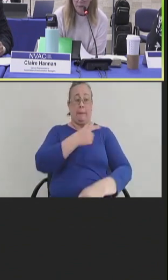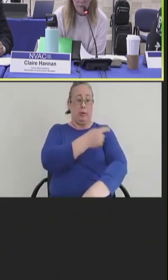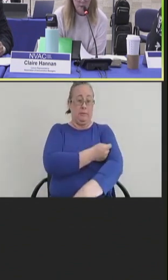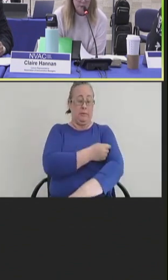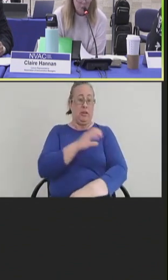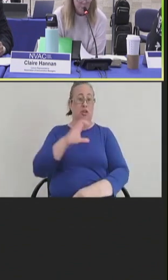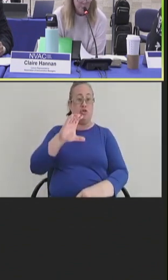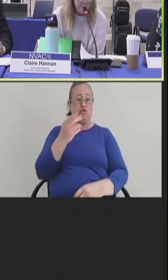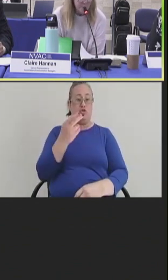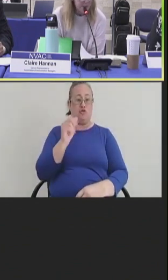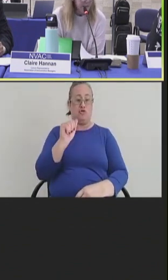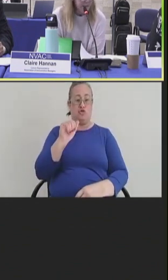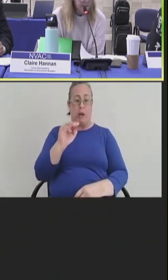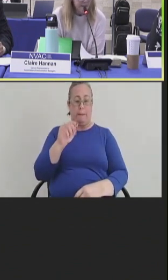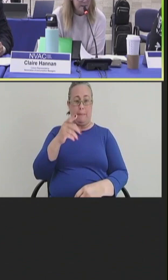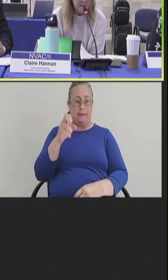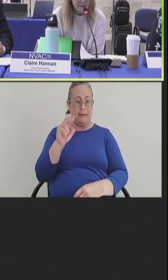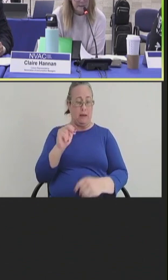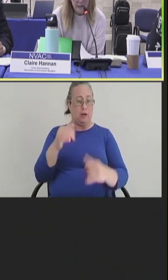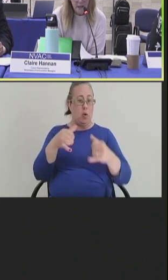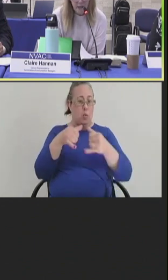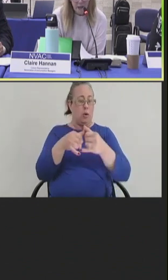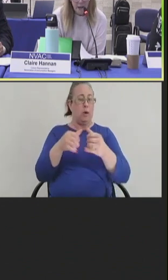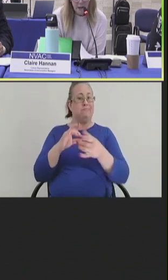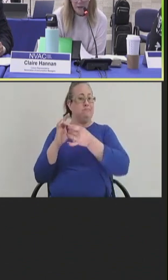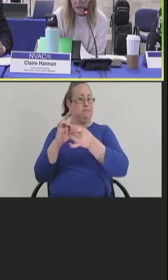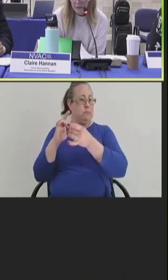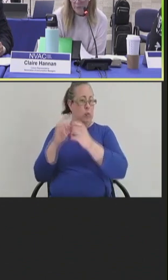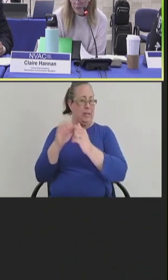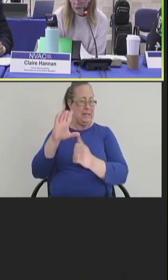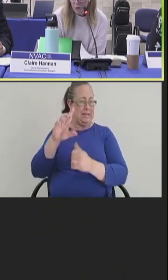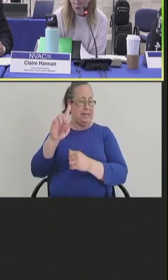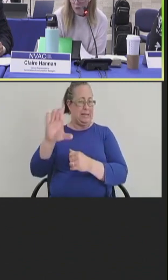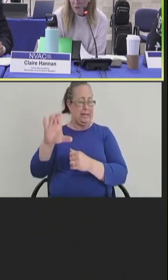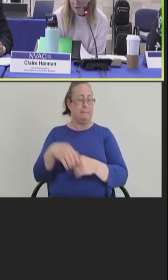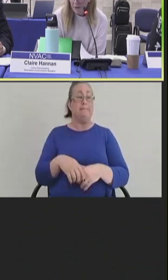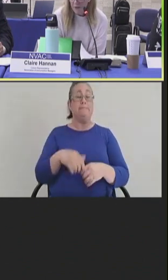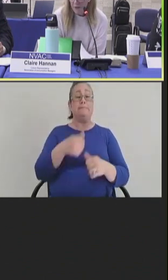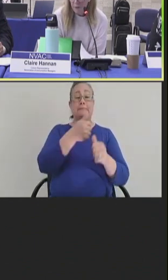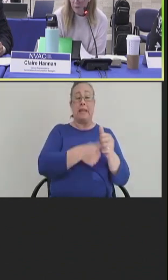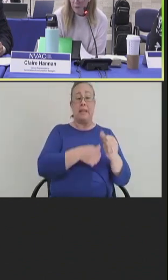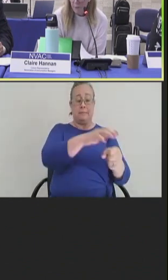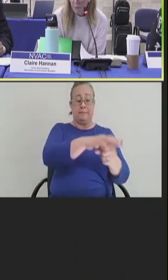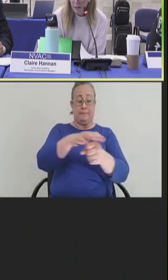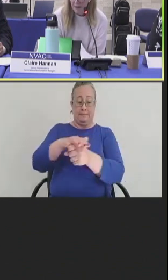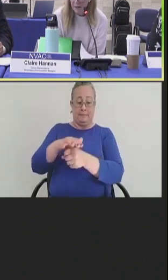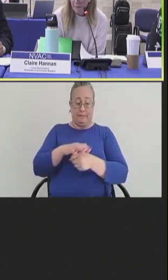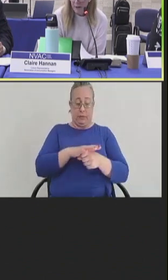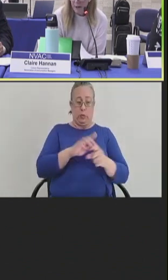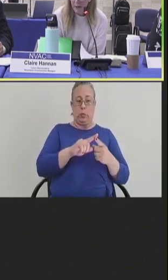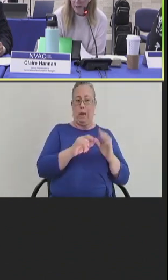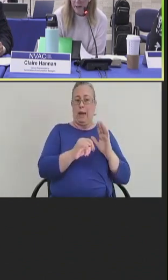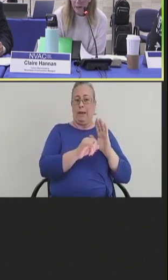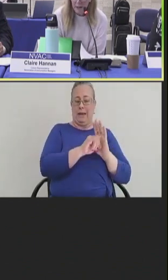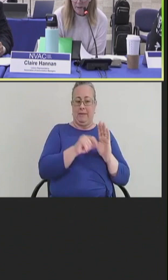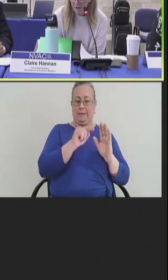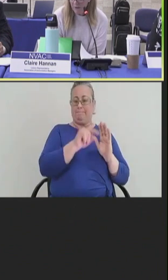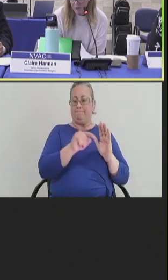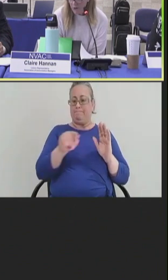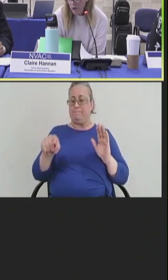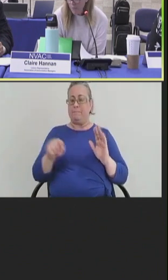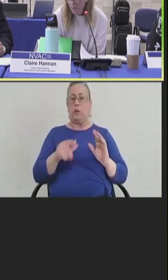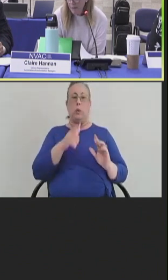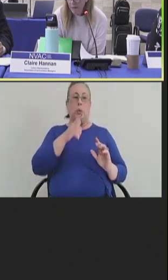in cooperation with CDC. This is a chance for each jurisdiction to identify an